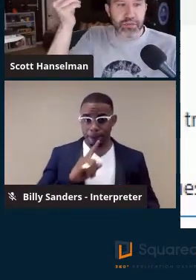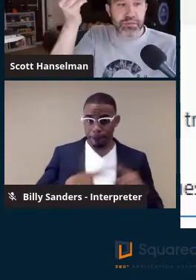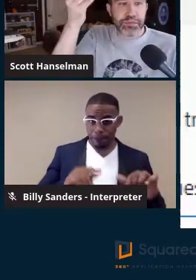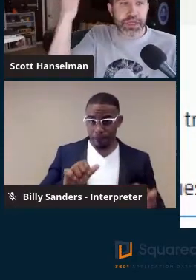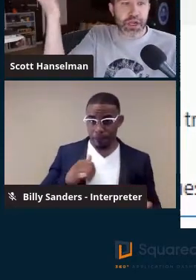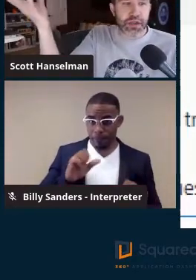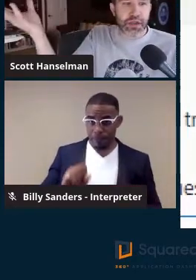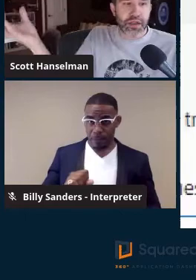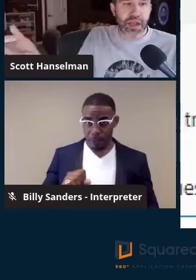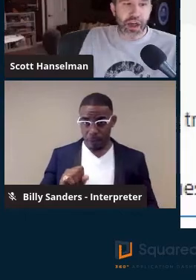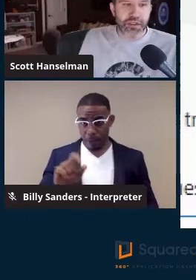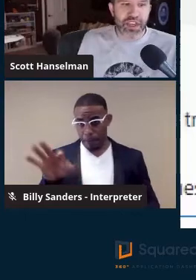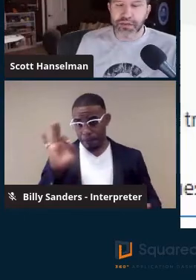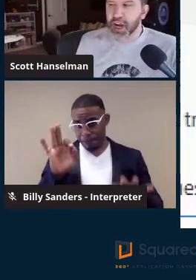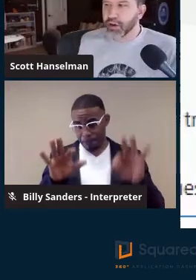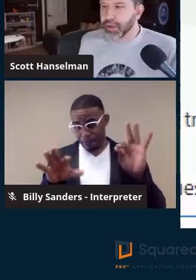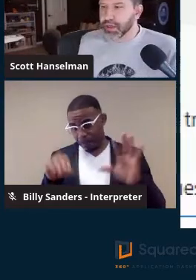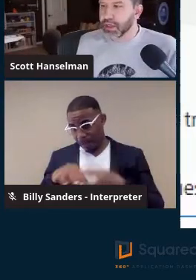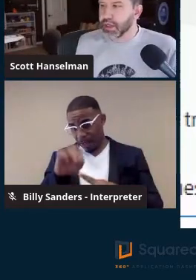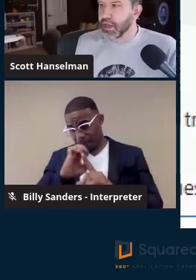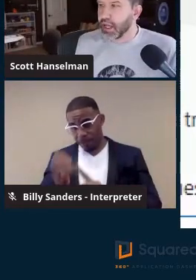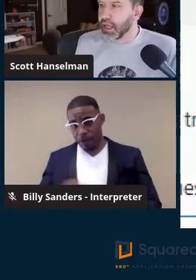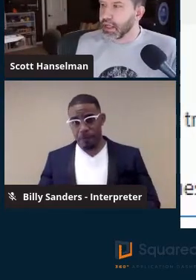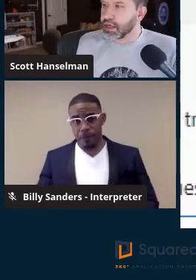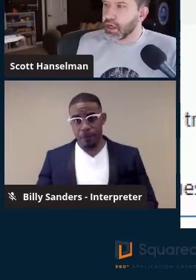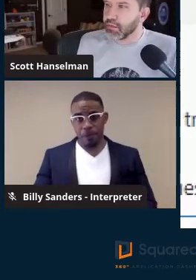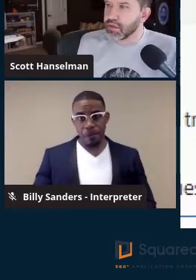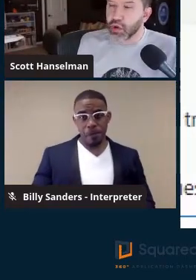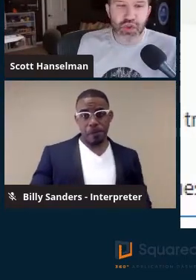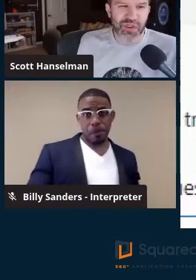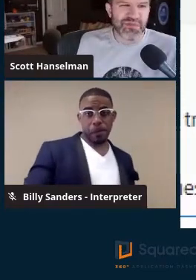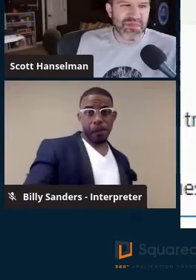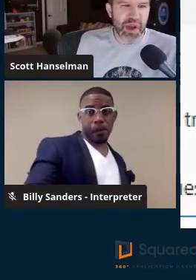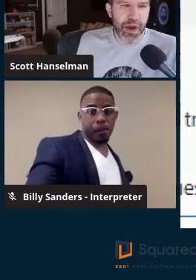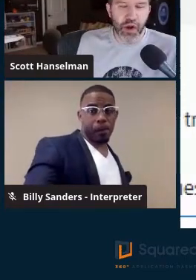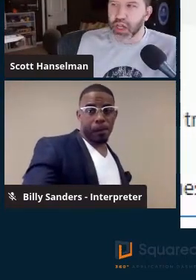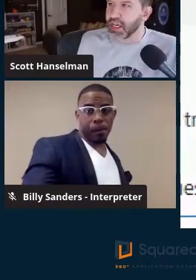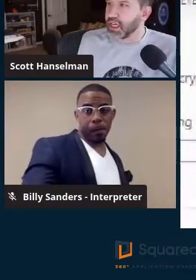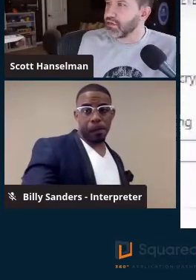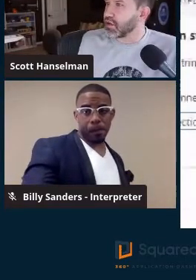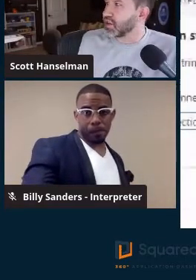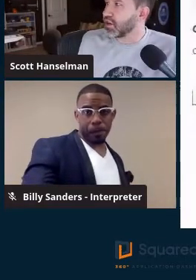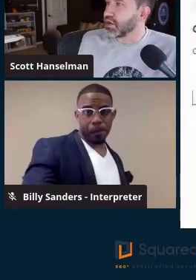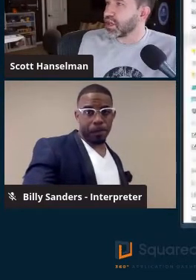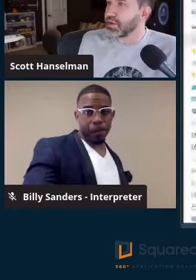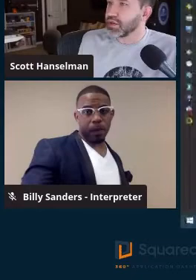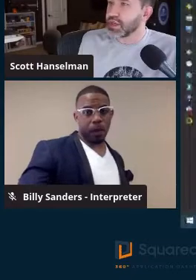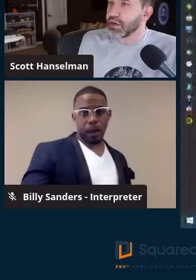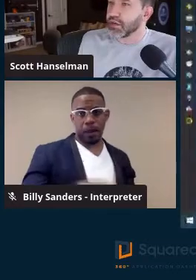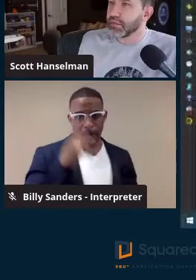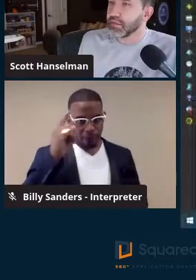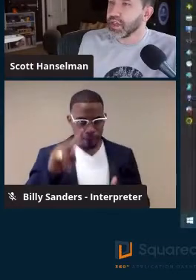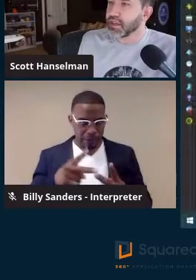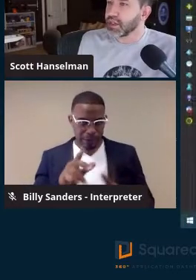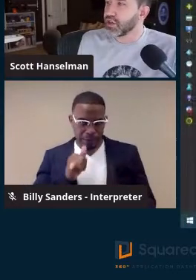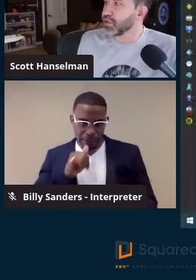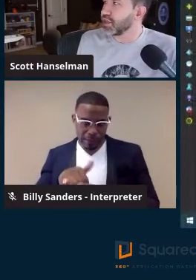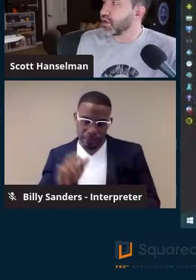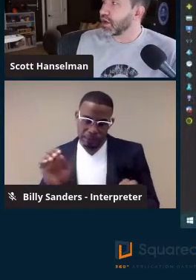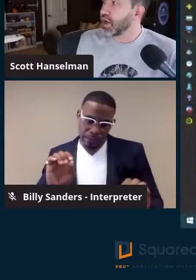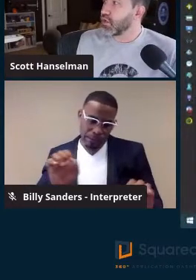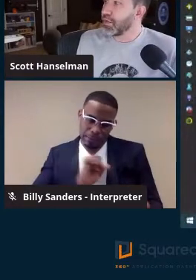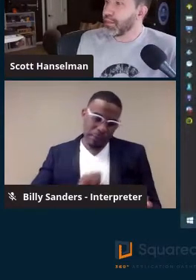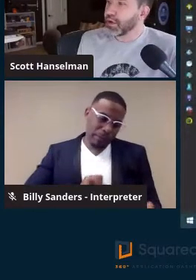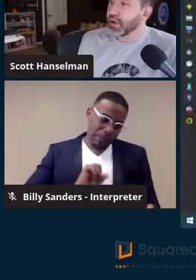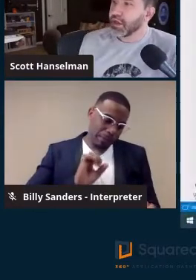can pluck out of the environment. And those are about all I need for the secrets I'm using here. Nothing super